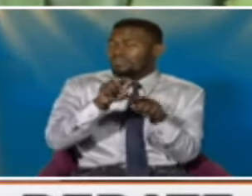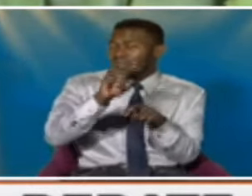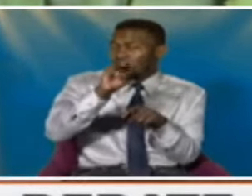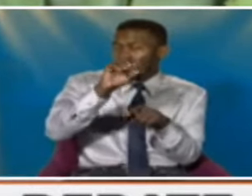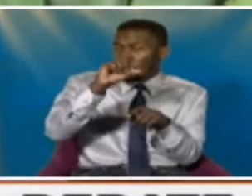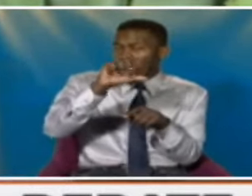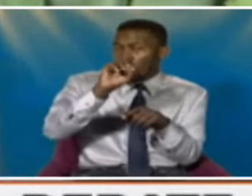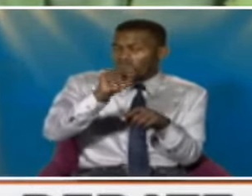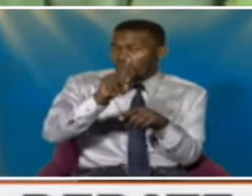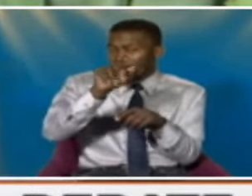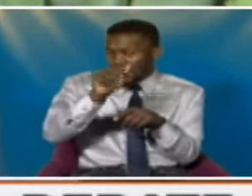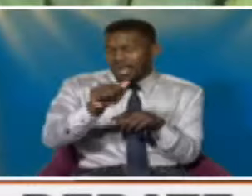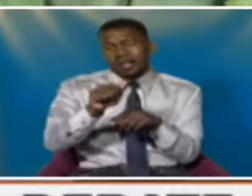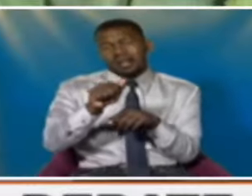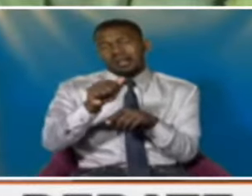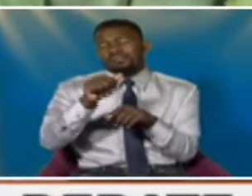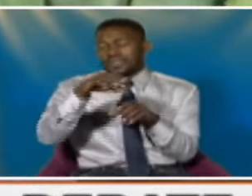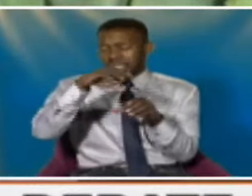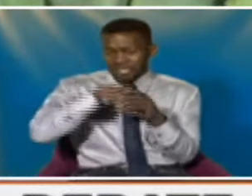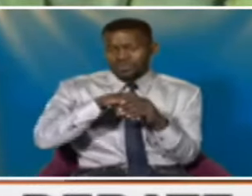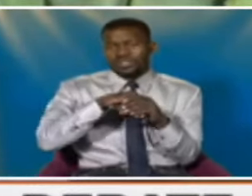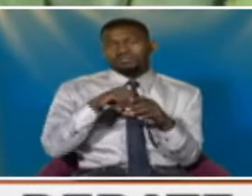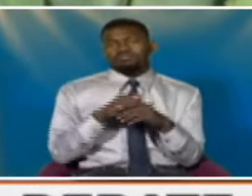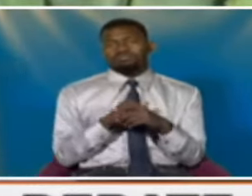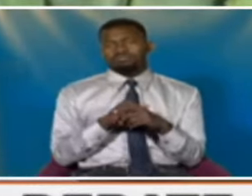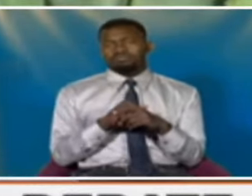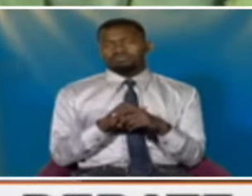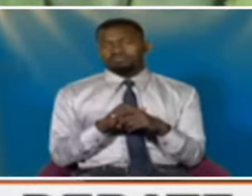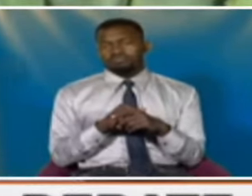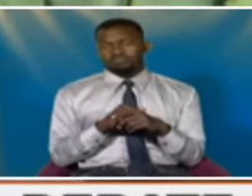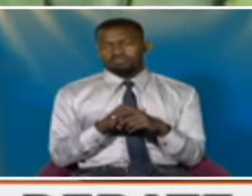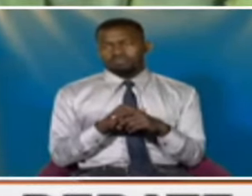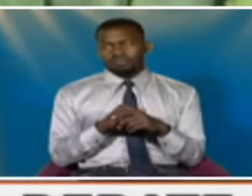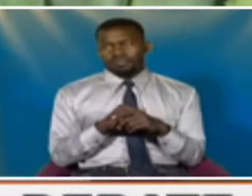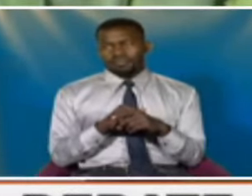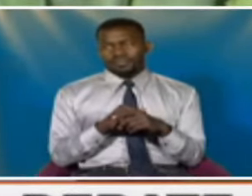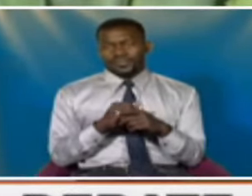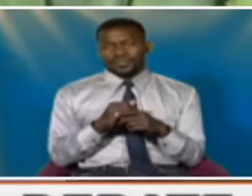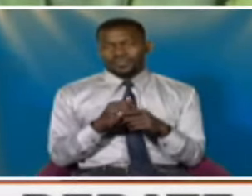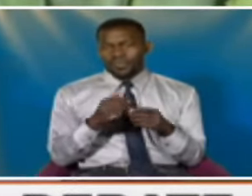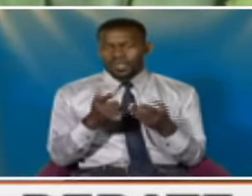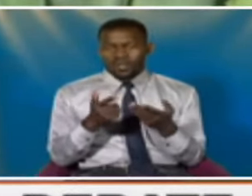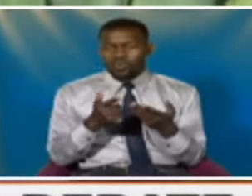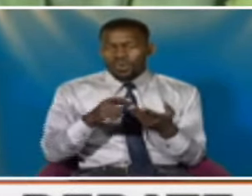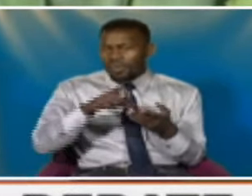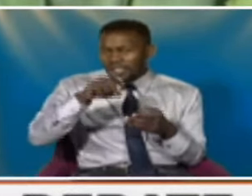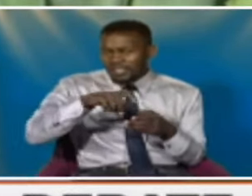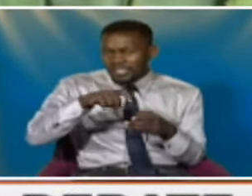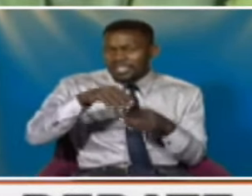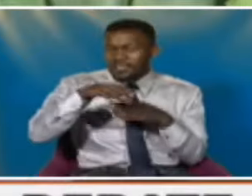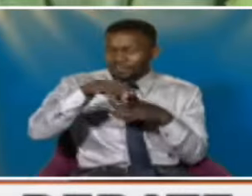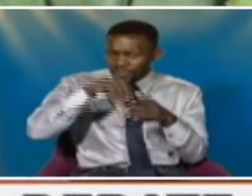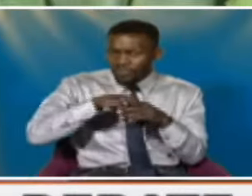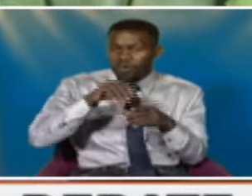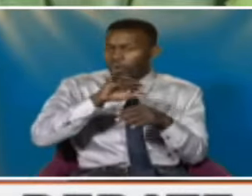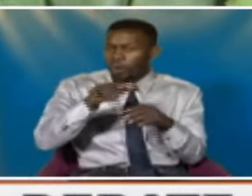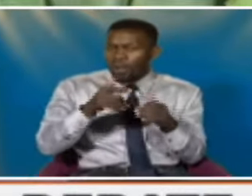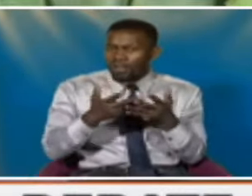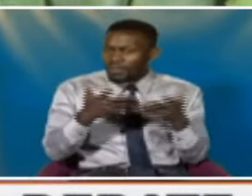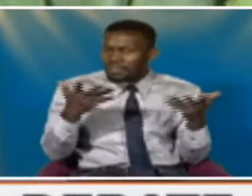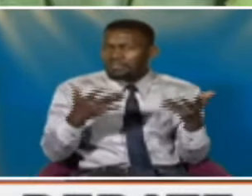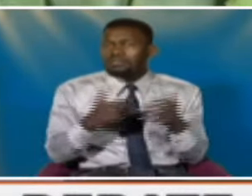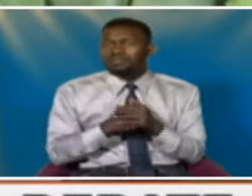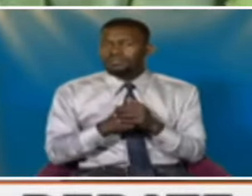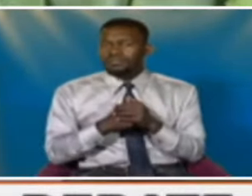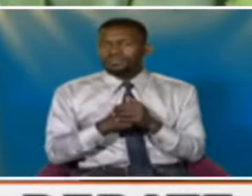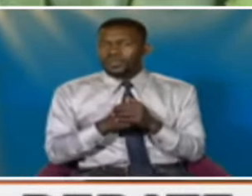doesn't need a lot of miracles. It's only seismitika to put in the Muguka in the shady crop,